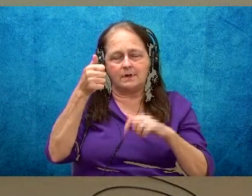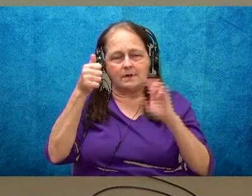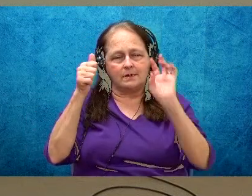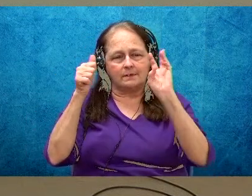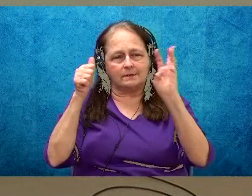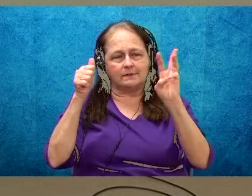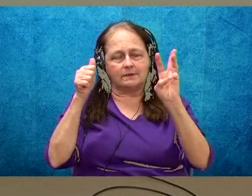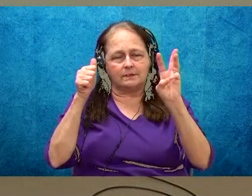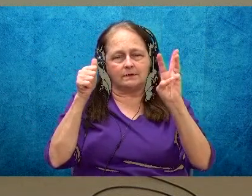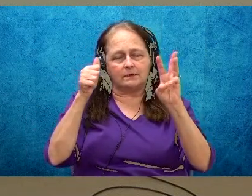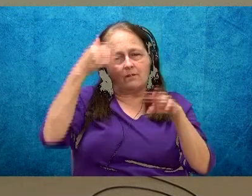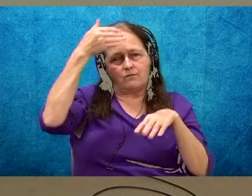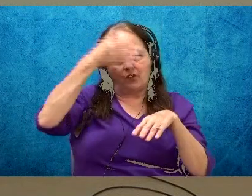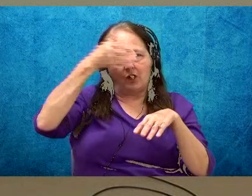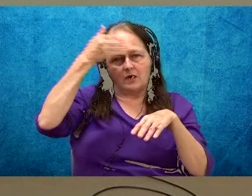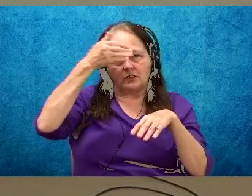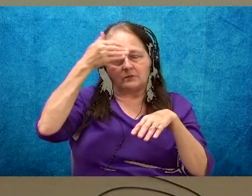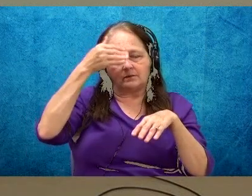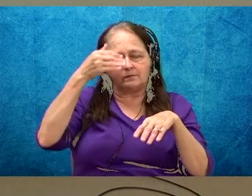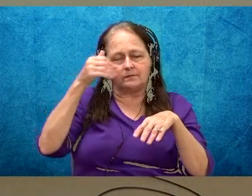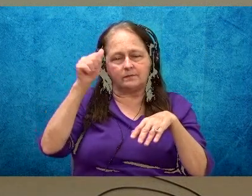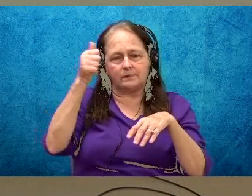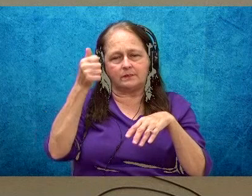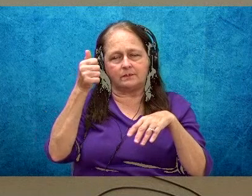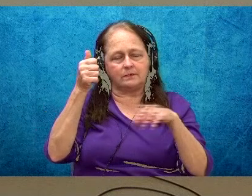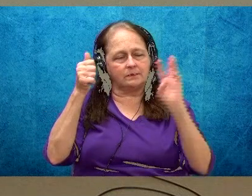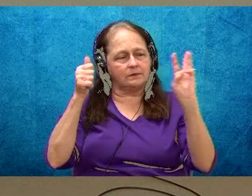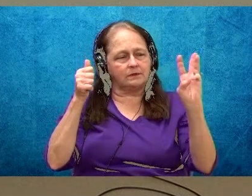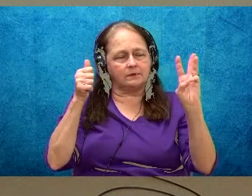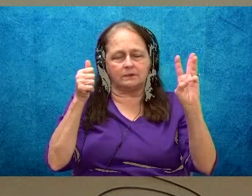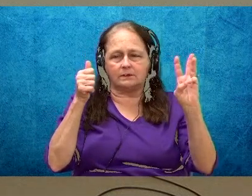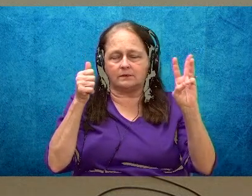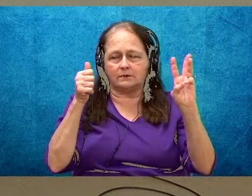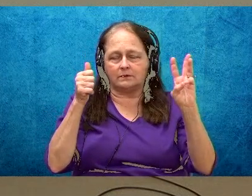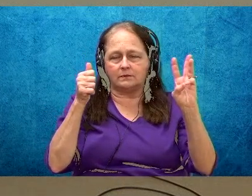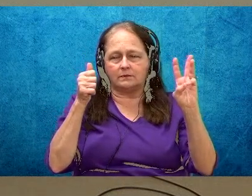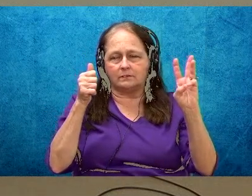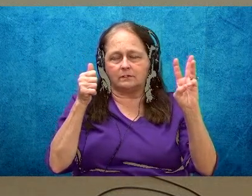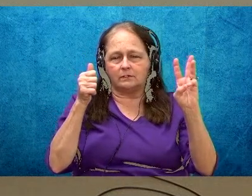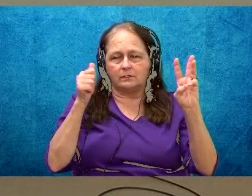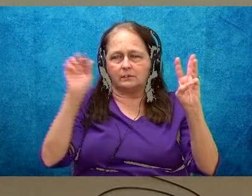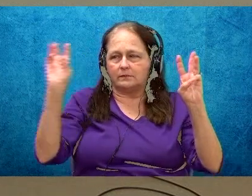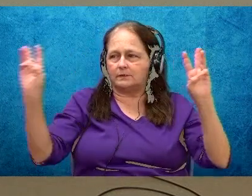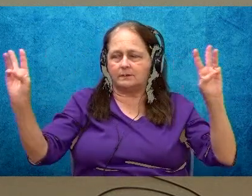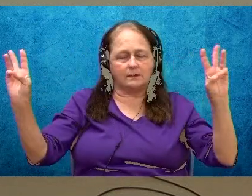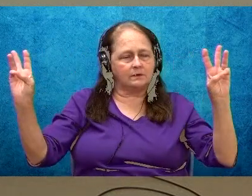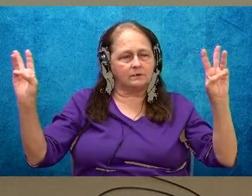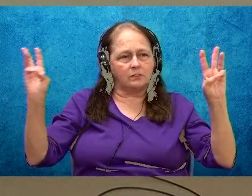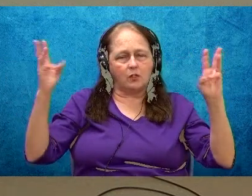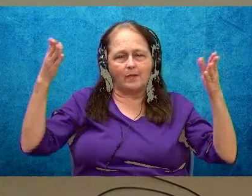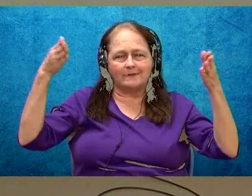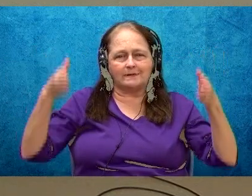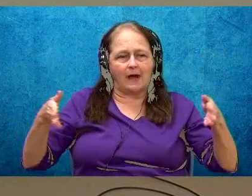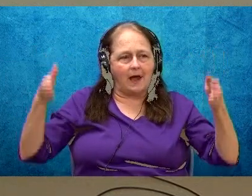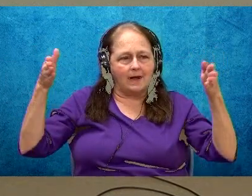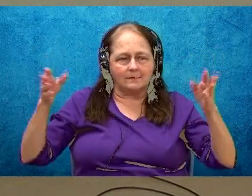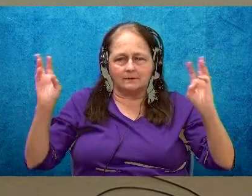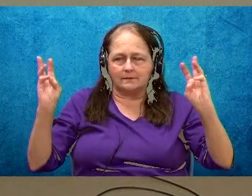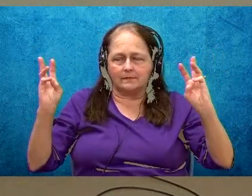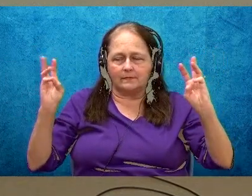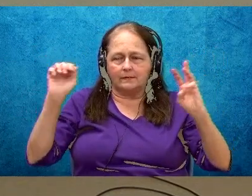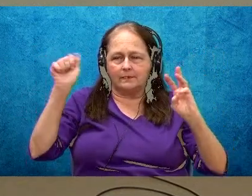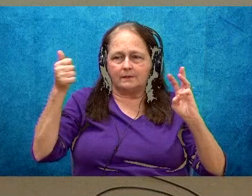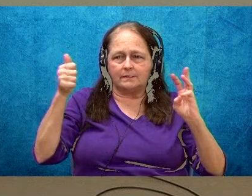make up the front piece. If this is 6, what is this going to be? It's also going to be 6. If this is